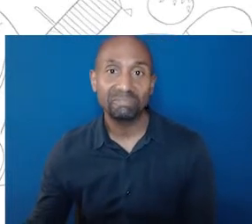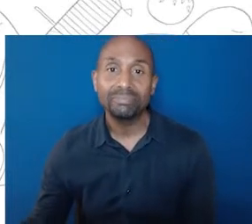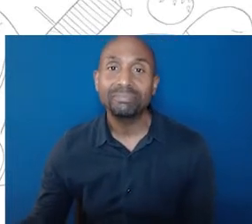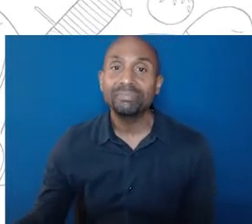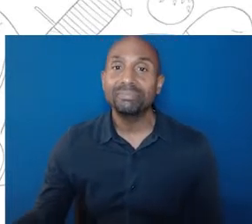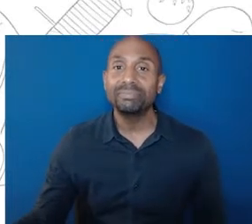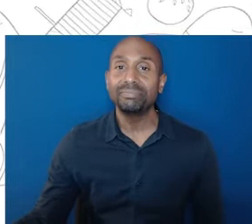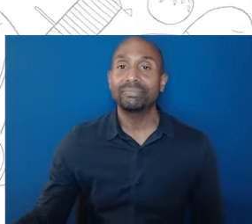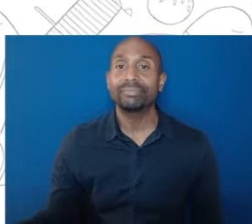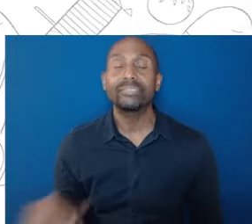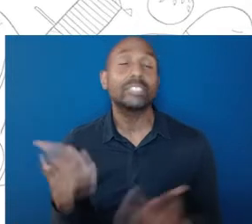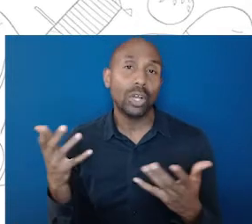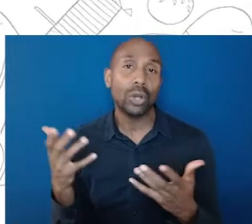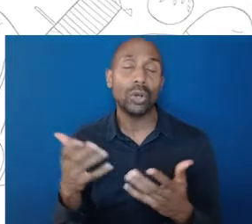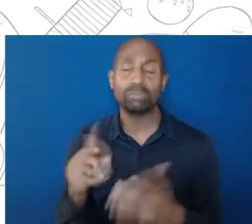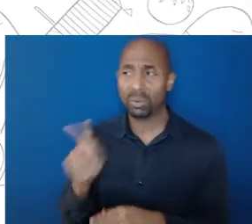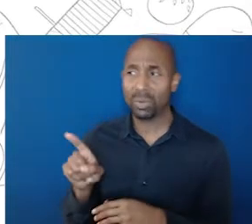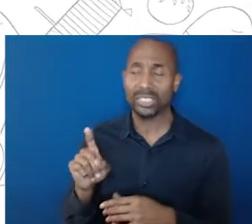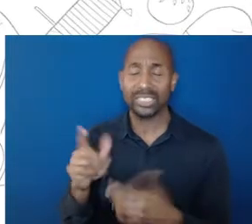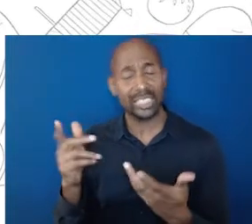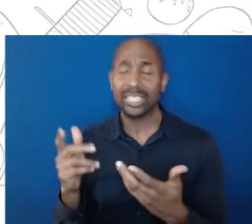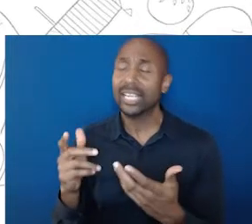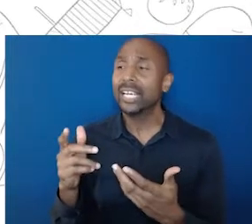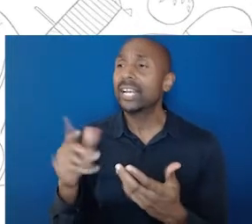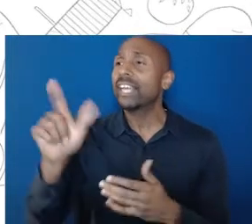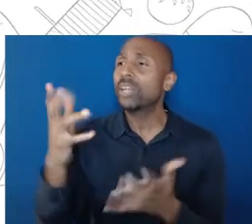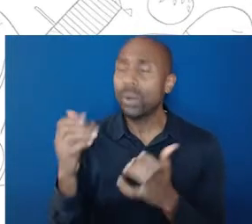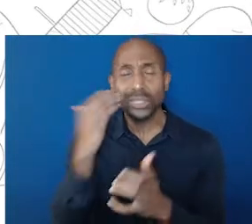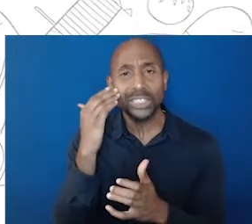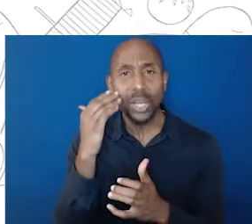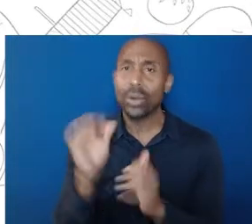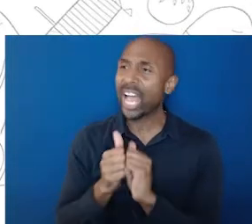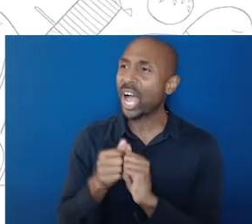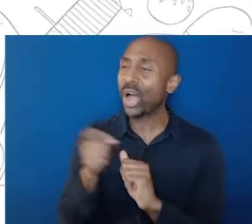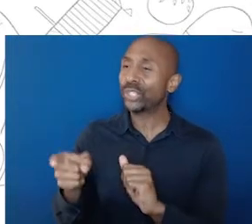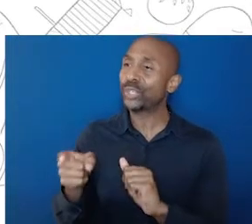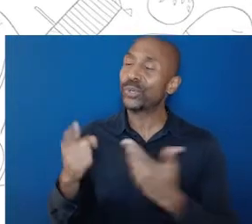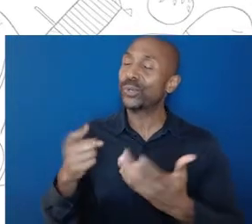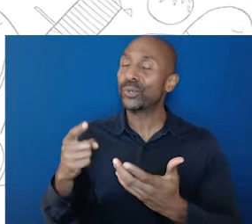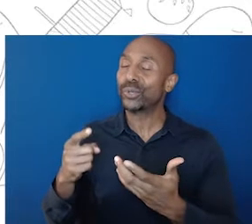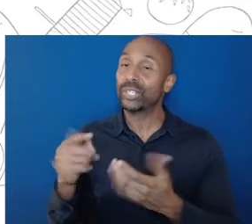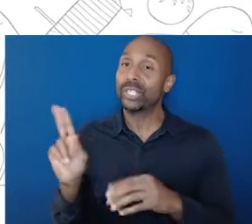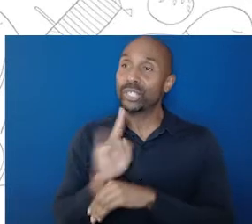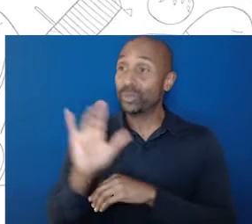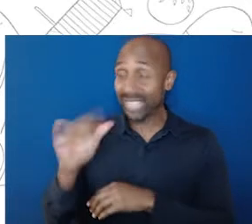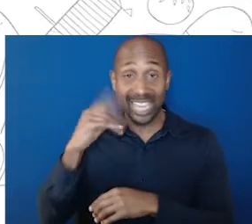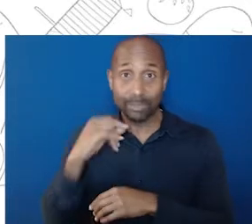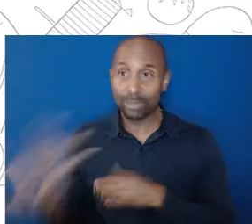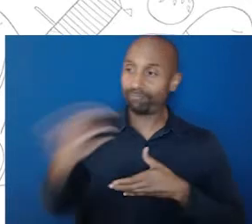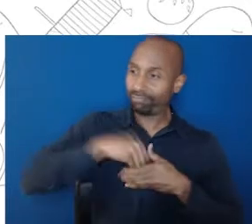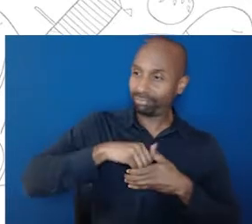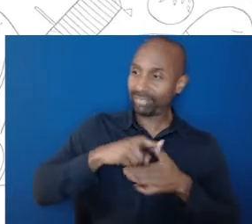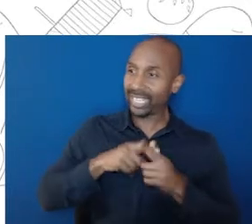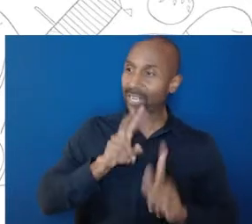you translated that experience, and we want to talk a little bit to Adeniji, but just before we do that, I would like